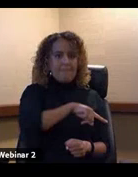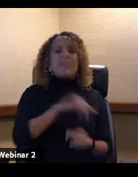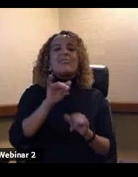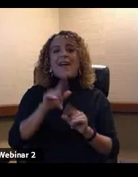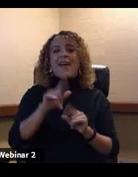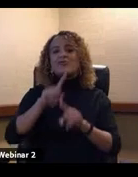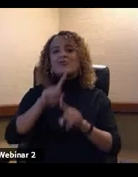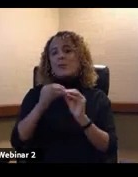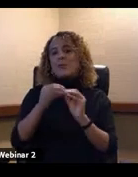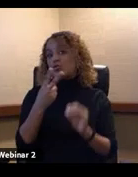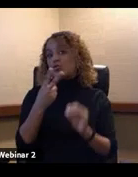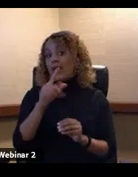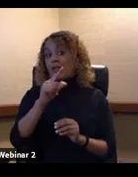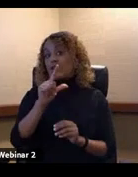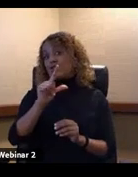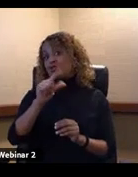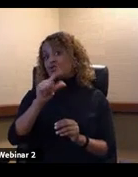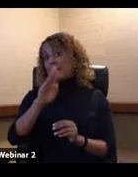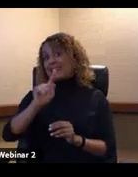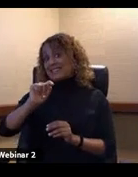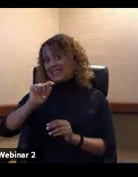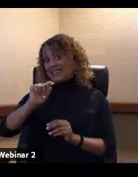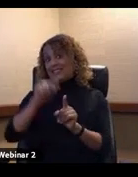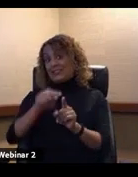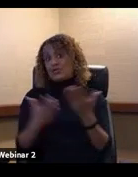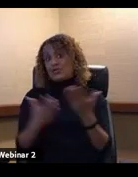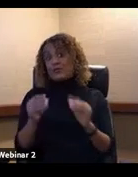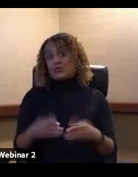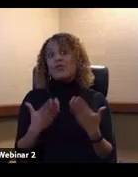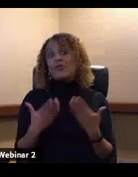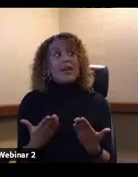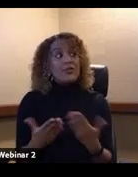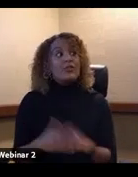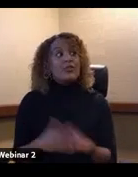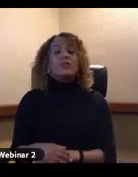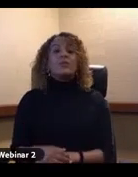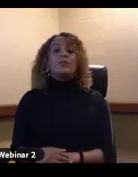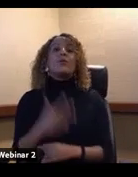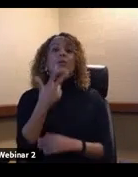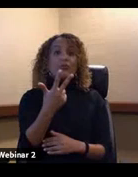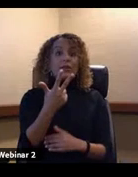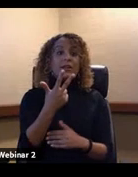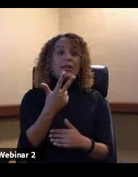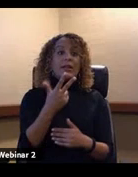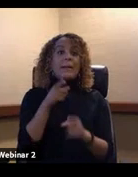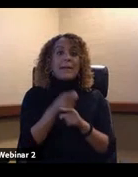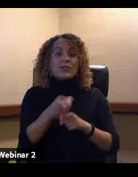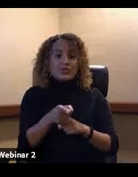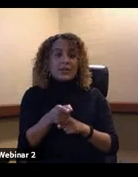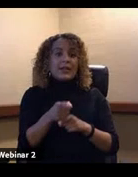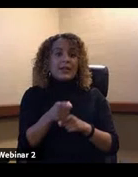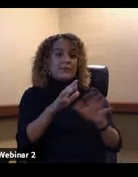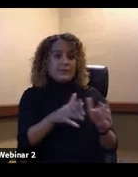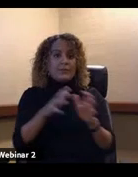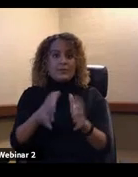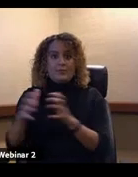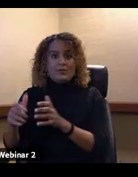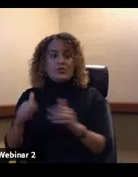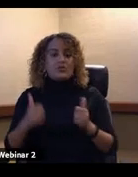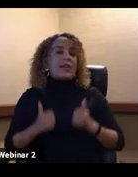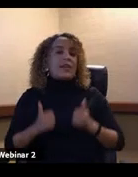2. An LGBT victim service provider in a major city partnered with 3 mainstream victim